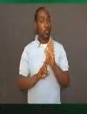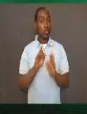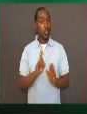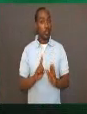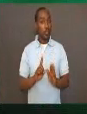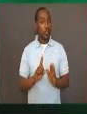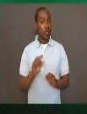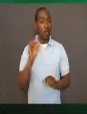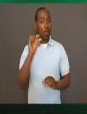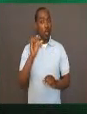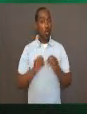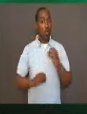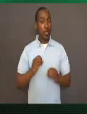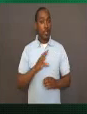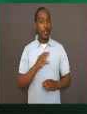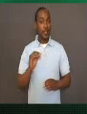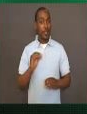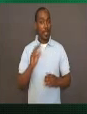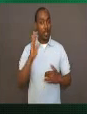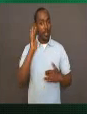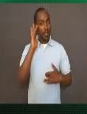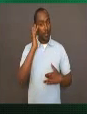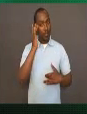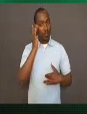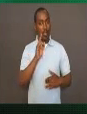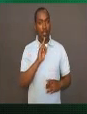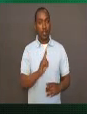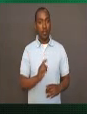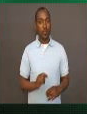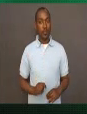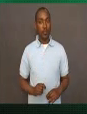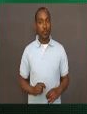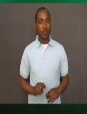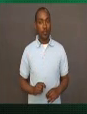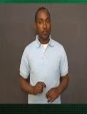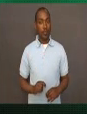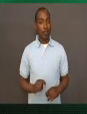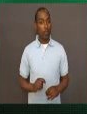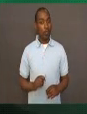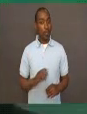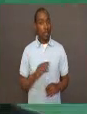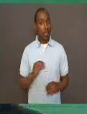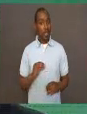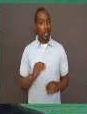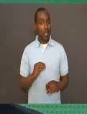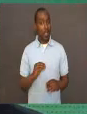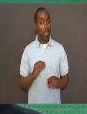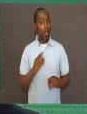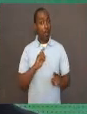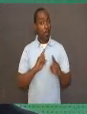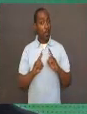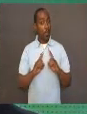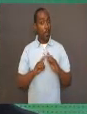on microorganisms and disease. And we will begin by